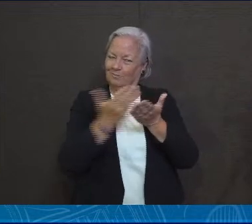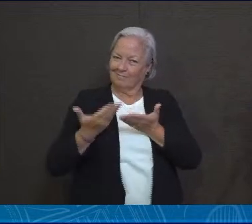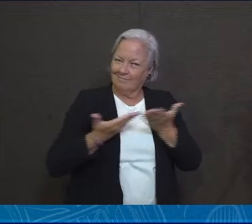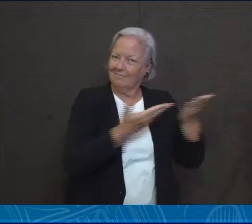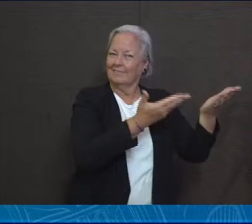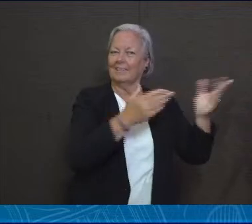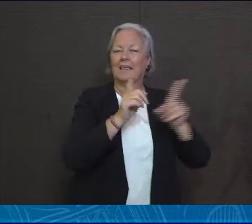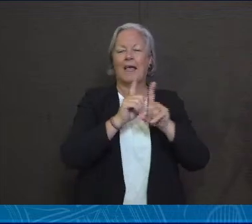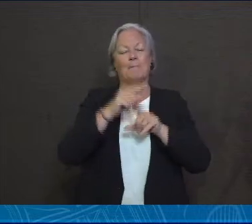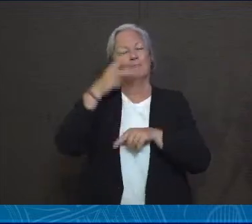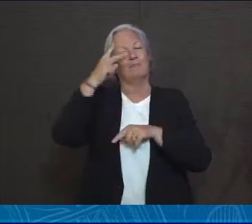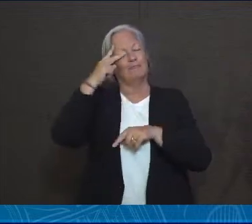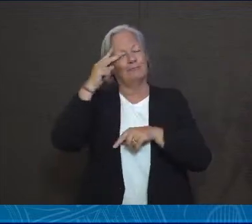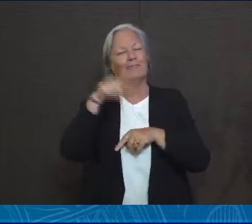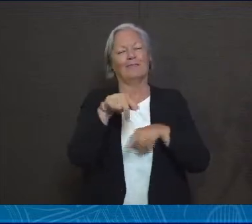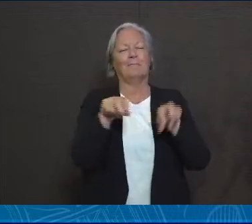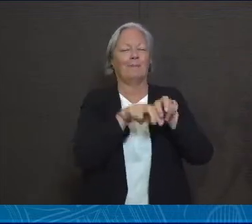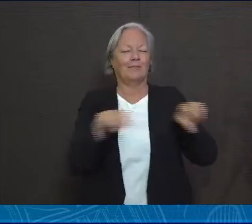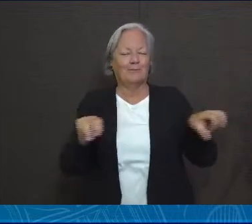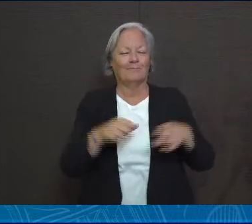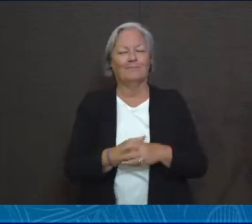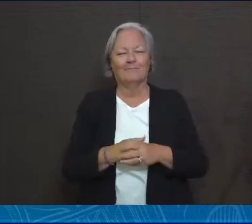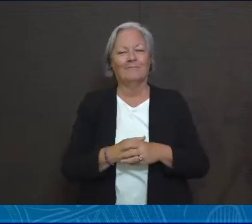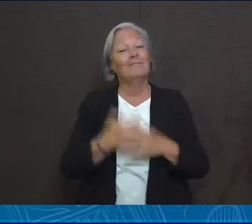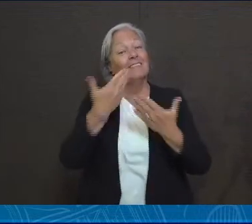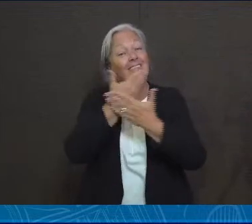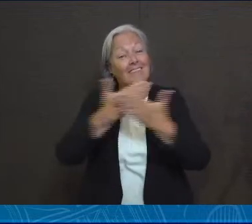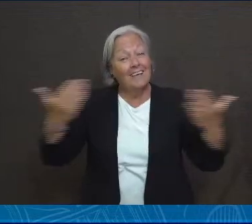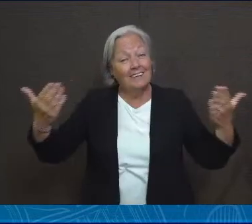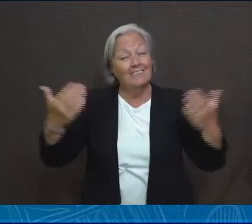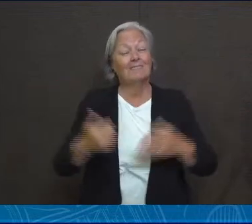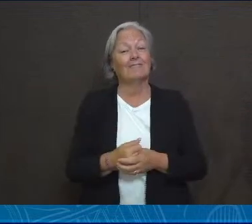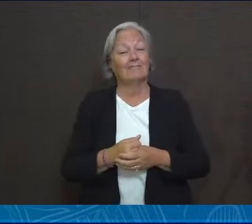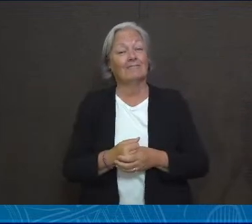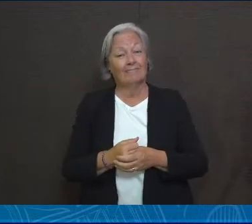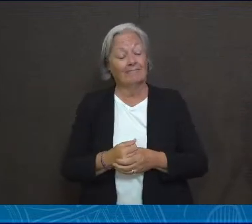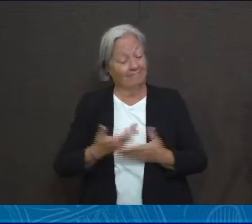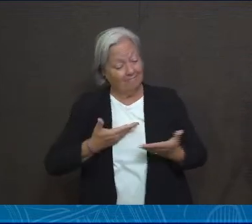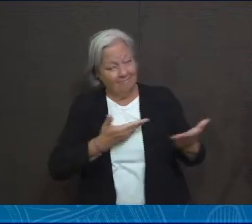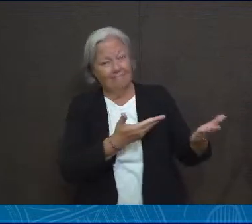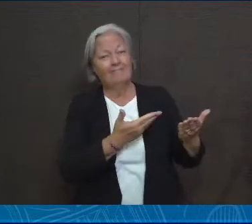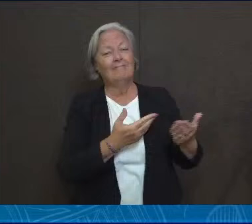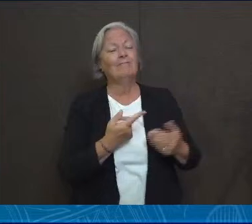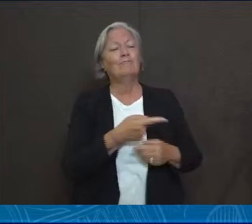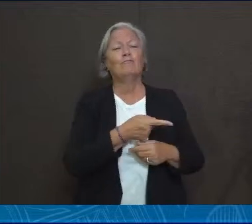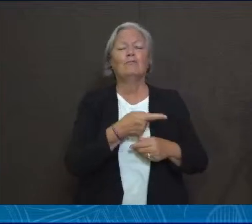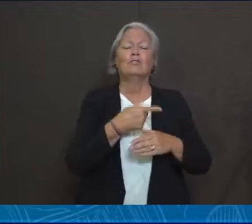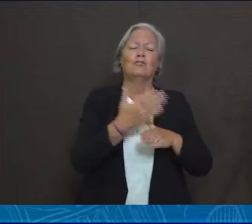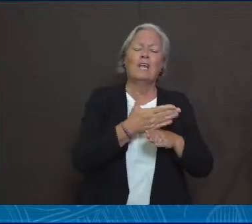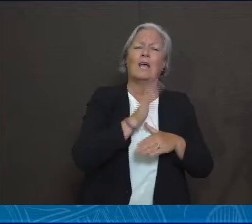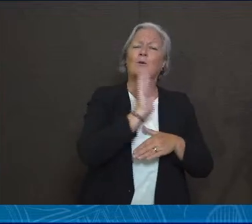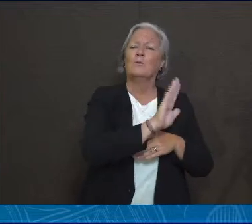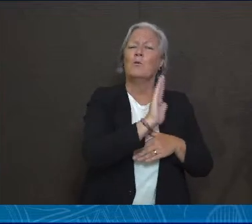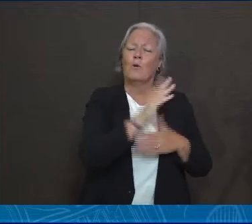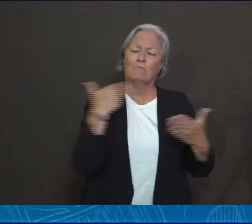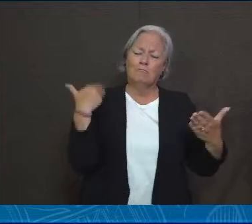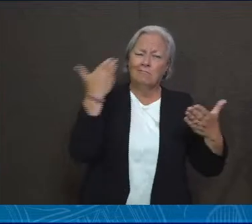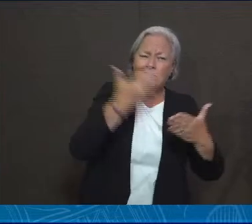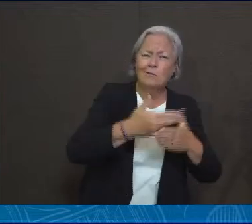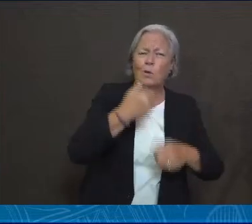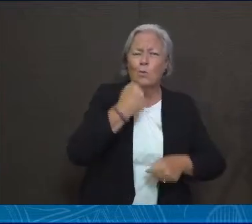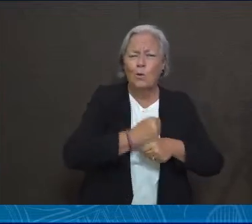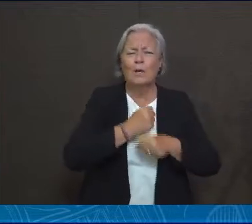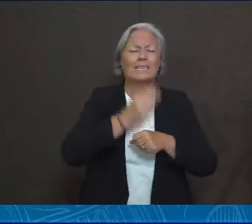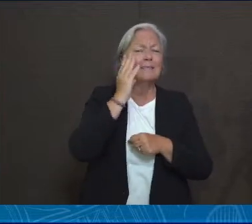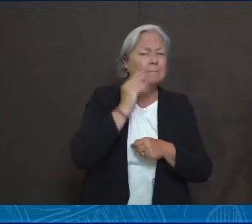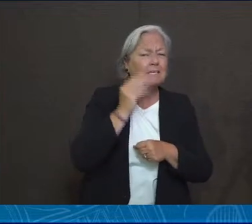for this afternoon. Thank you very much, panelists, for sharing your perspectives and contributing to